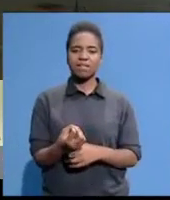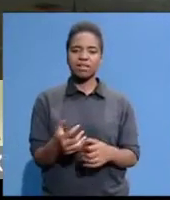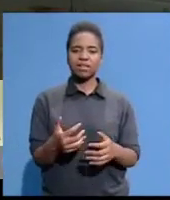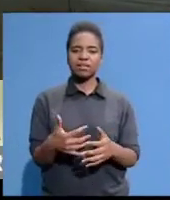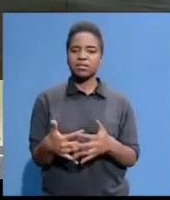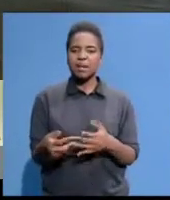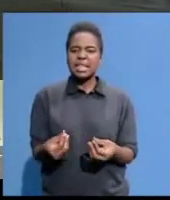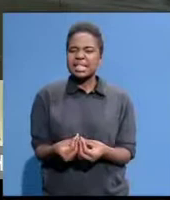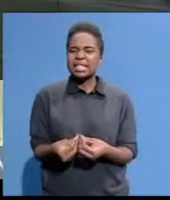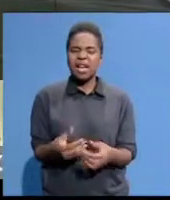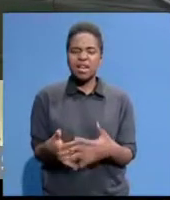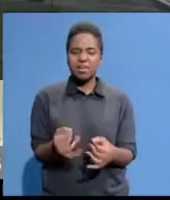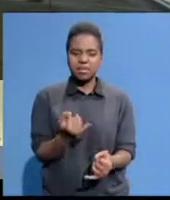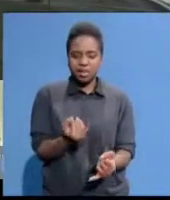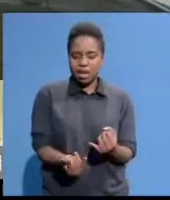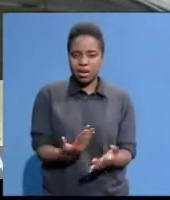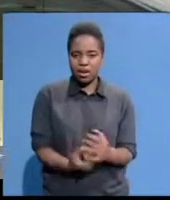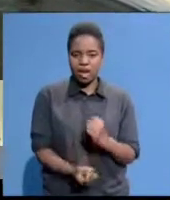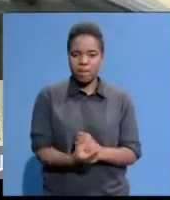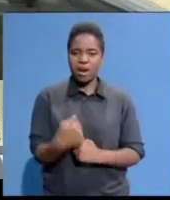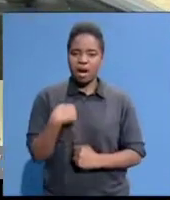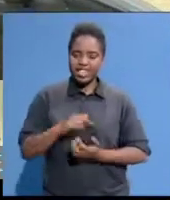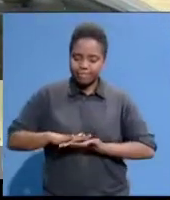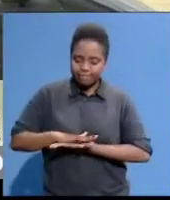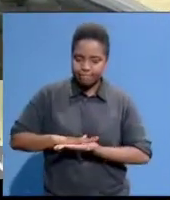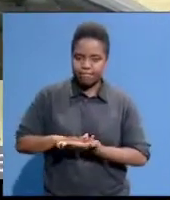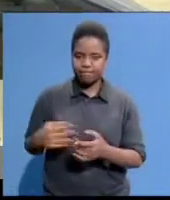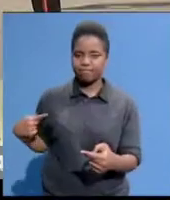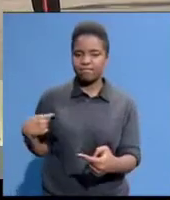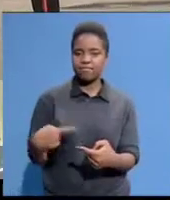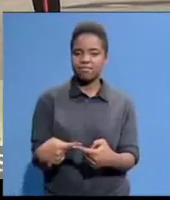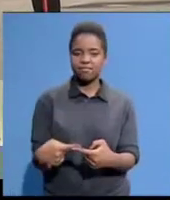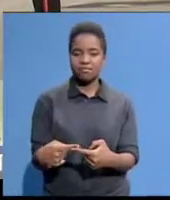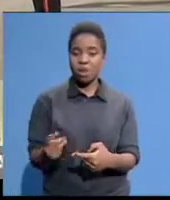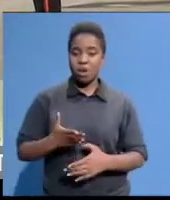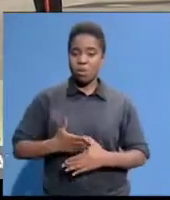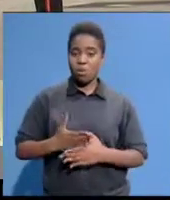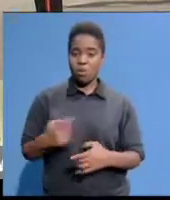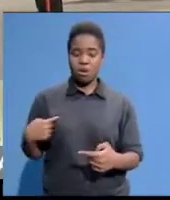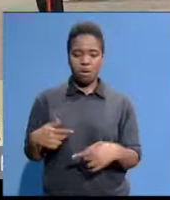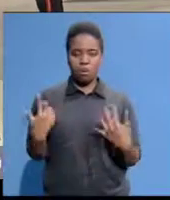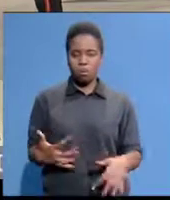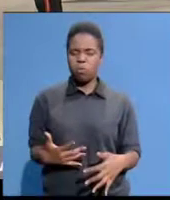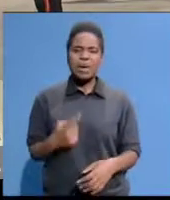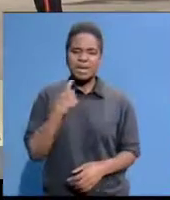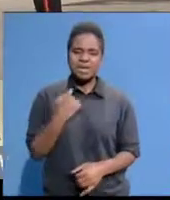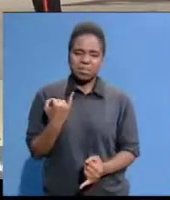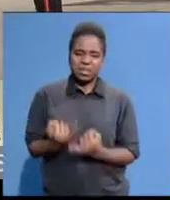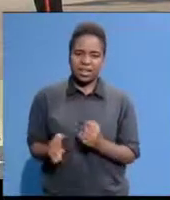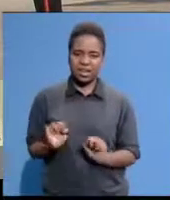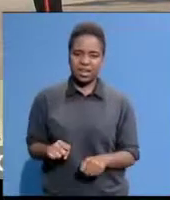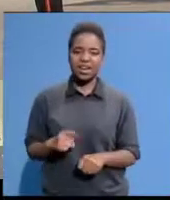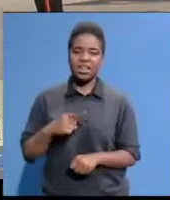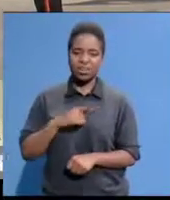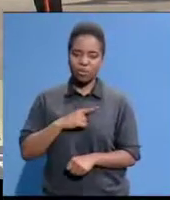or for any mistakes that may have been committed, because for a work of this magnitude that we've been embarked on,